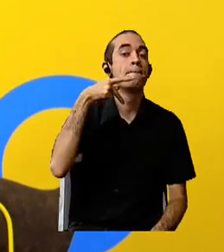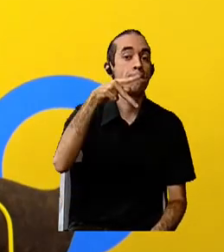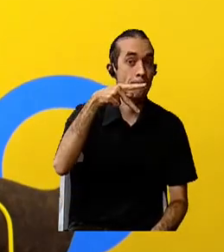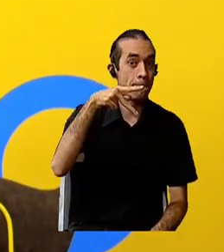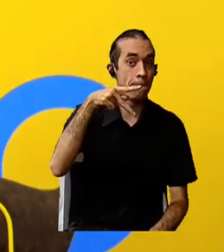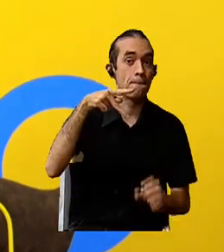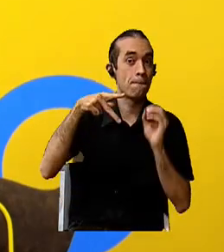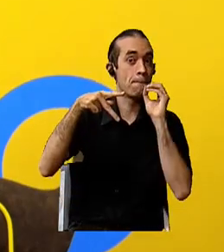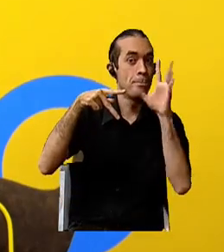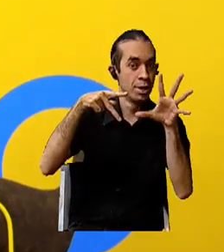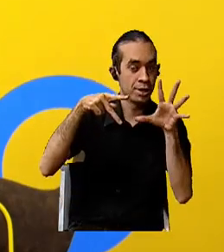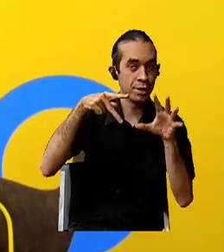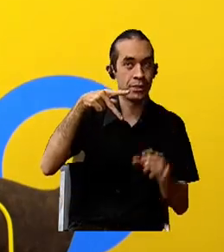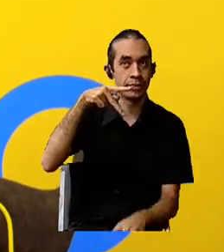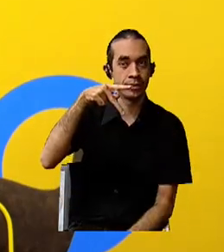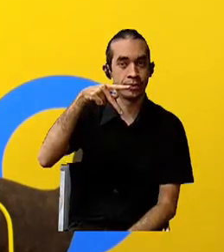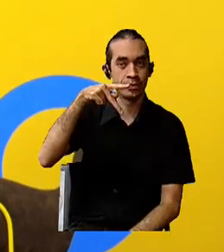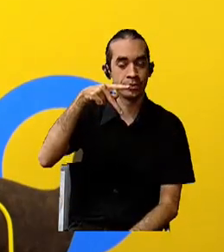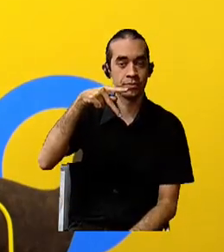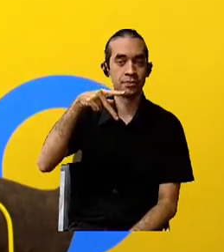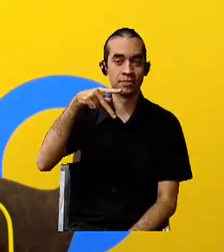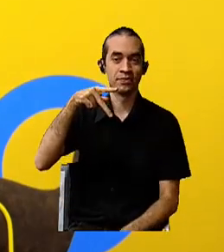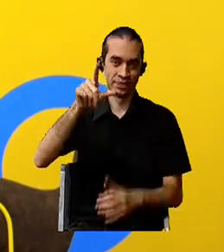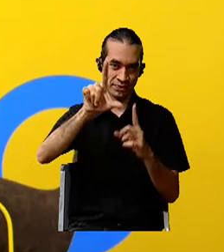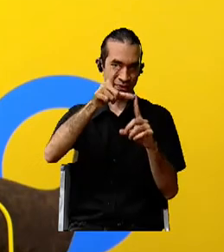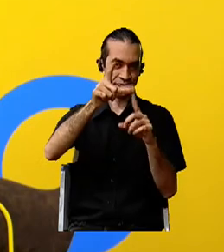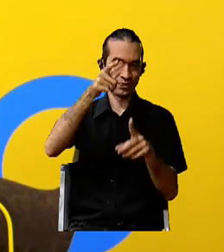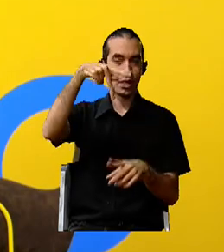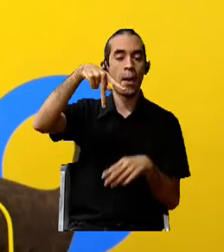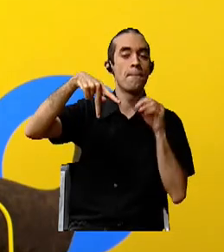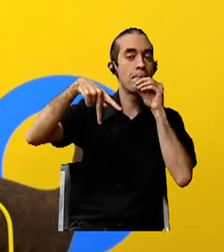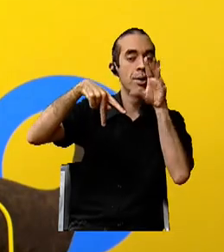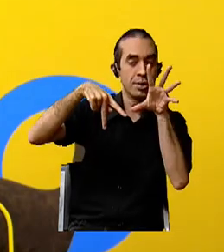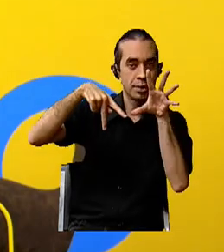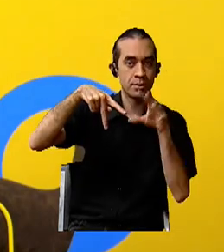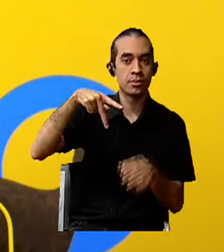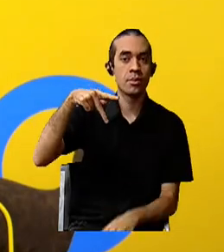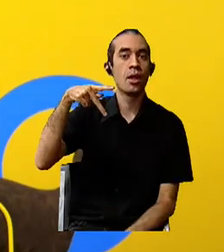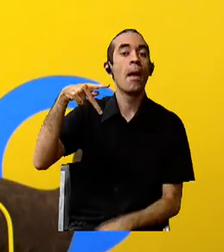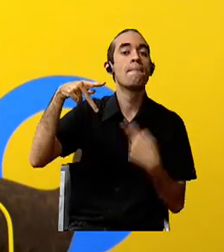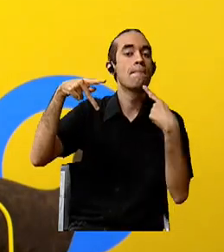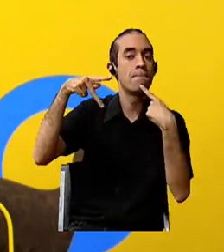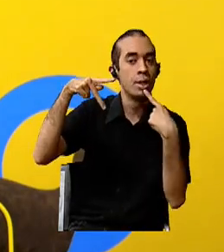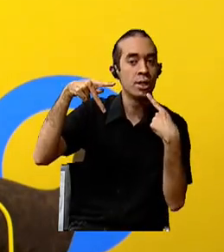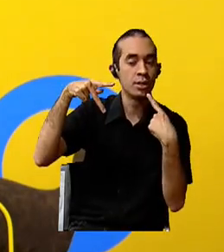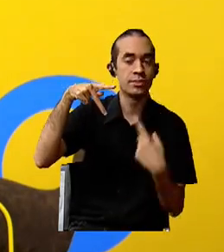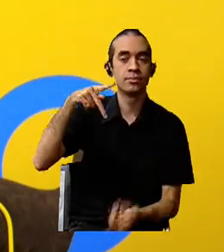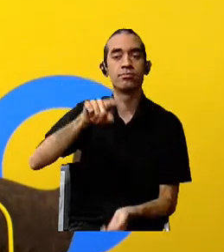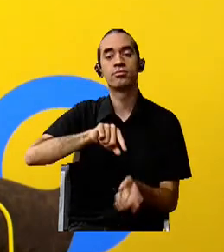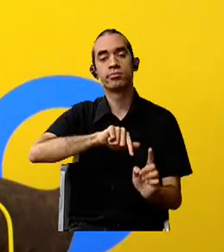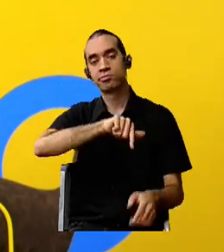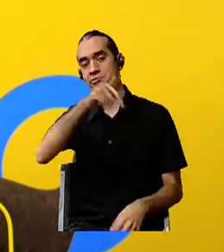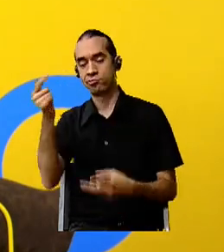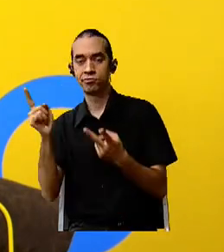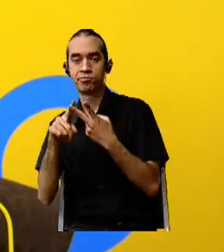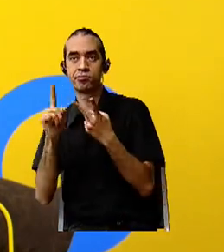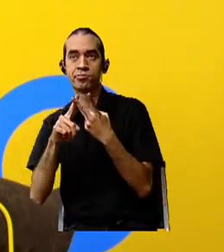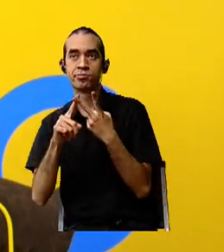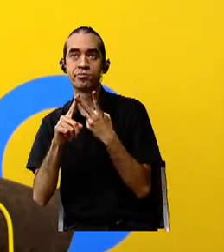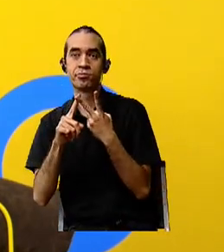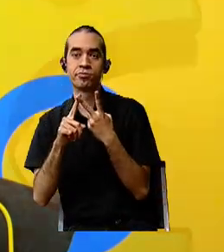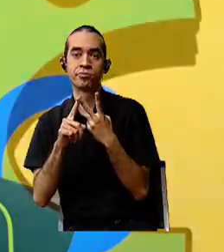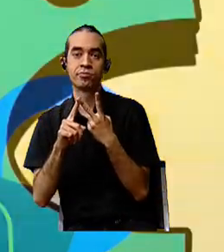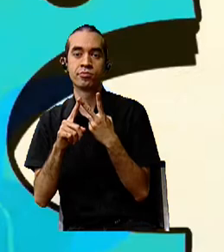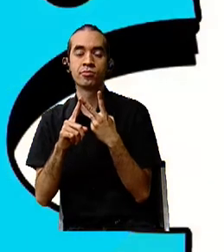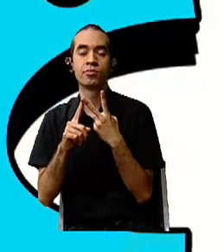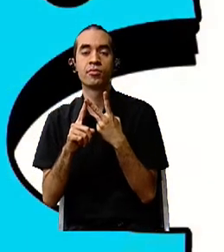the sound of letter P, el sonido de la letra P, which is P. And we also have